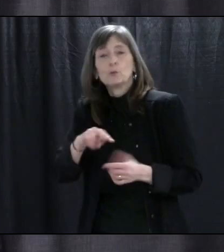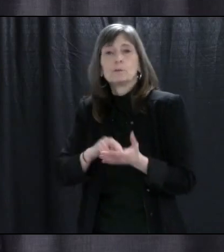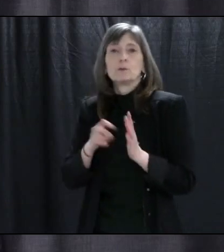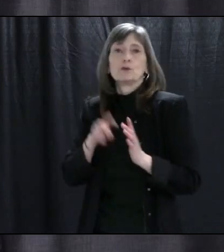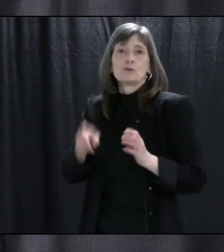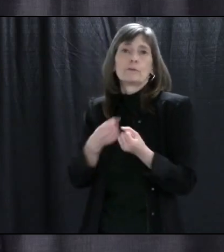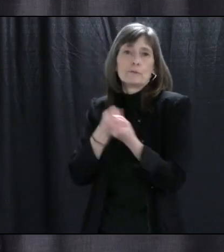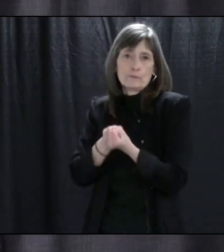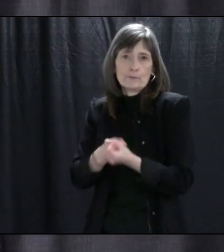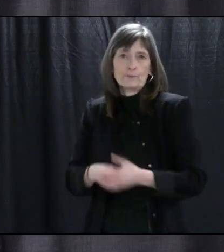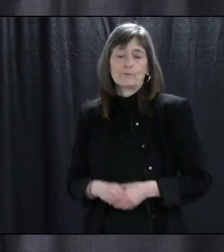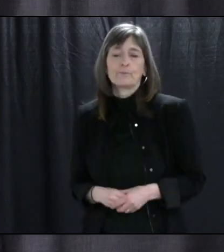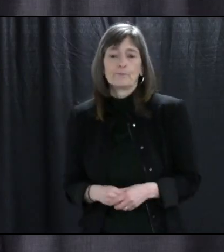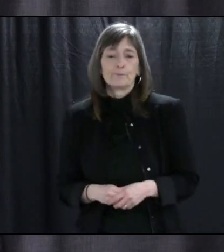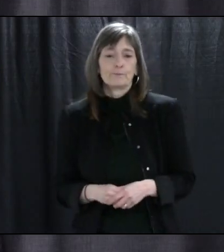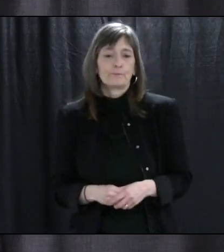most.